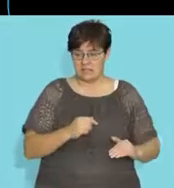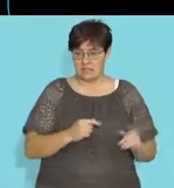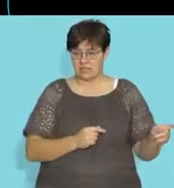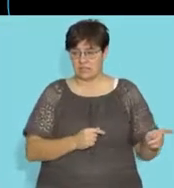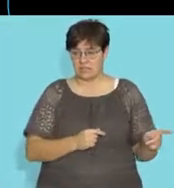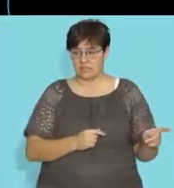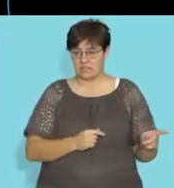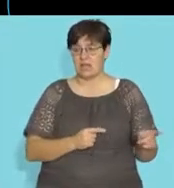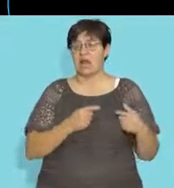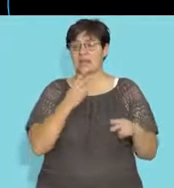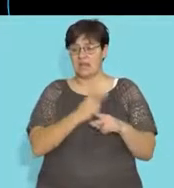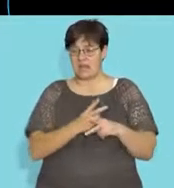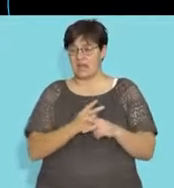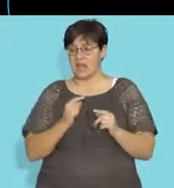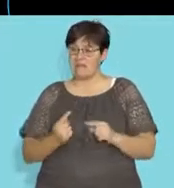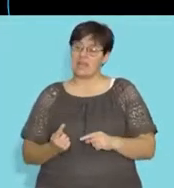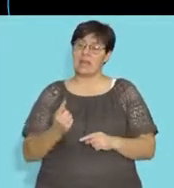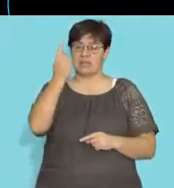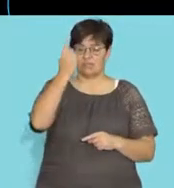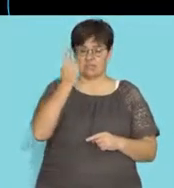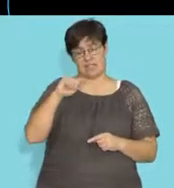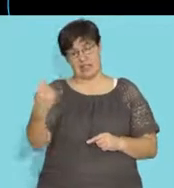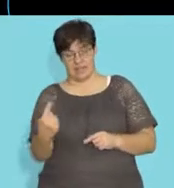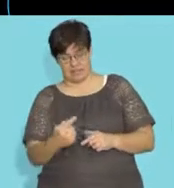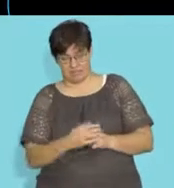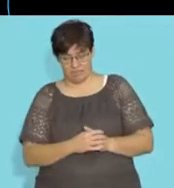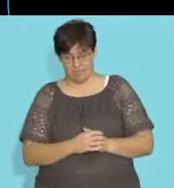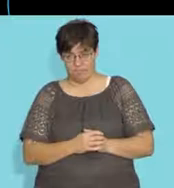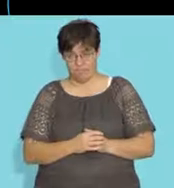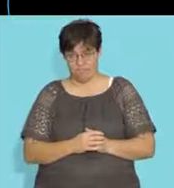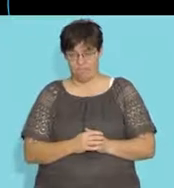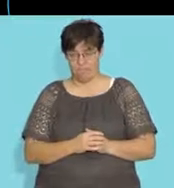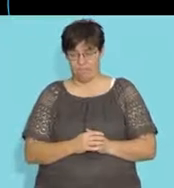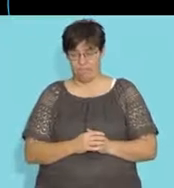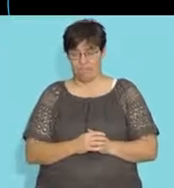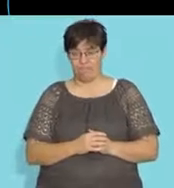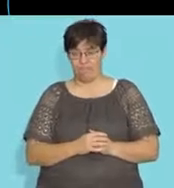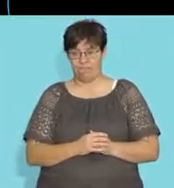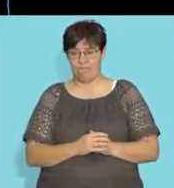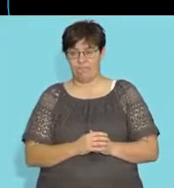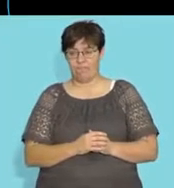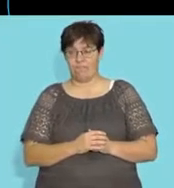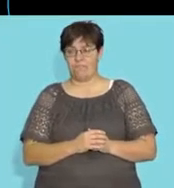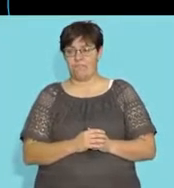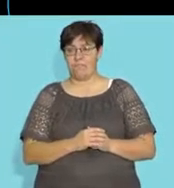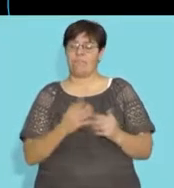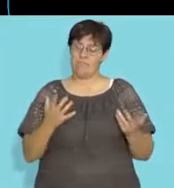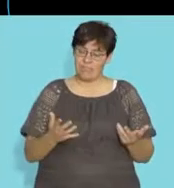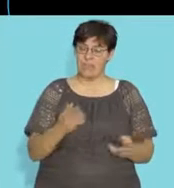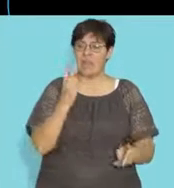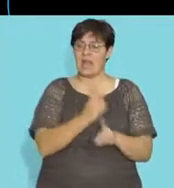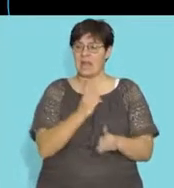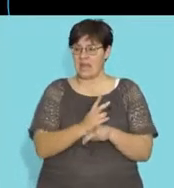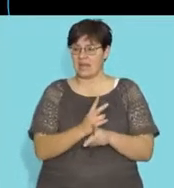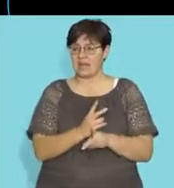ion concentration, then we will have an increase in the hydroxide ion concentration. And this,